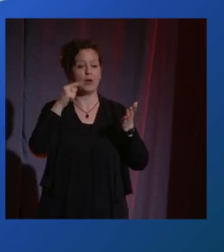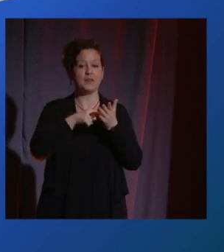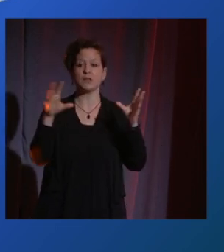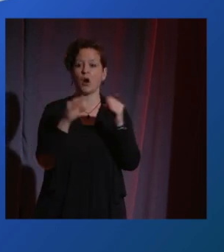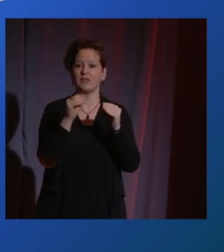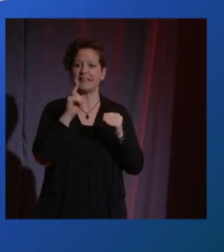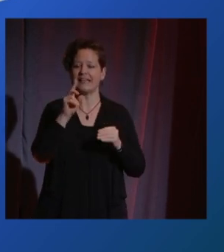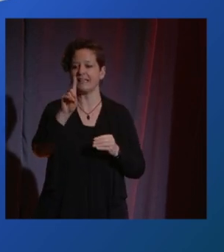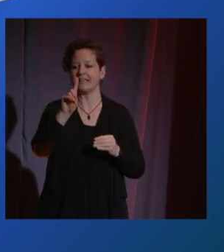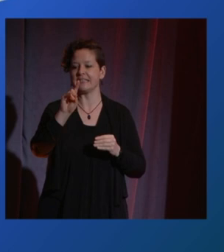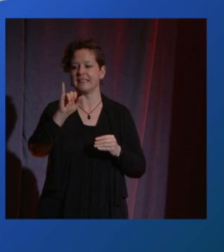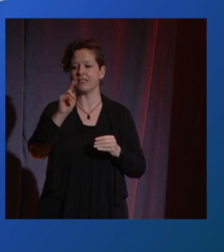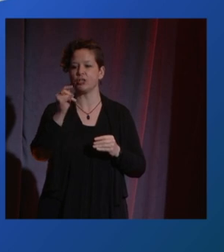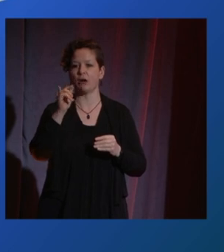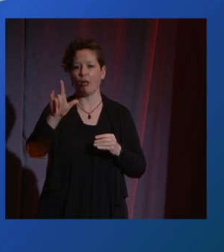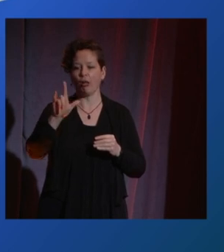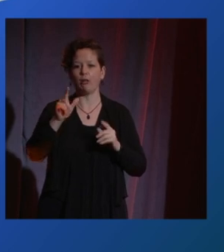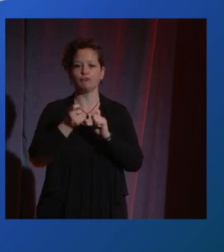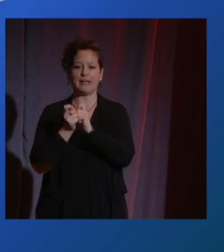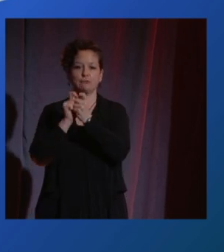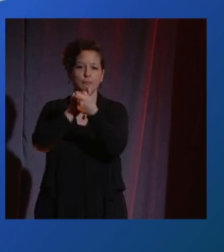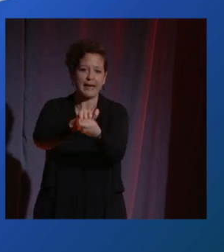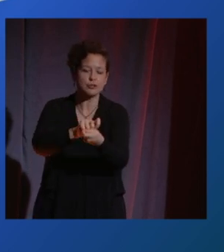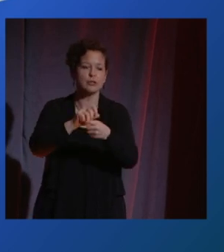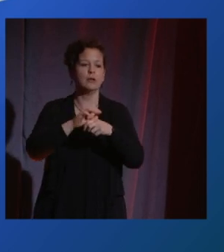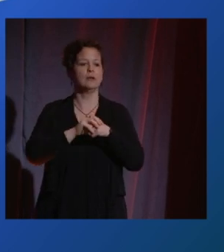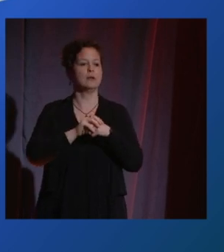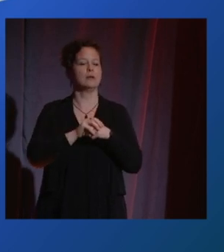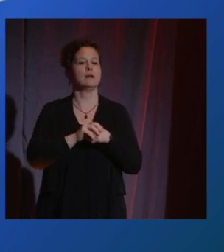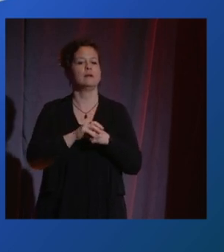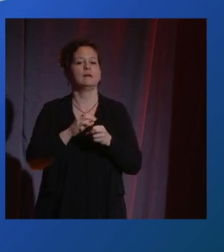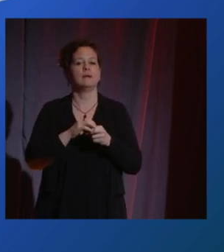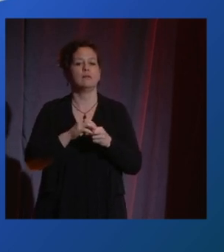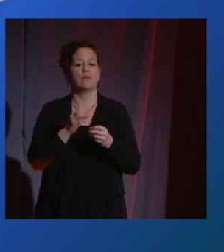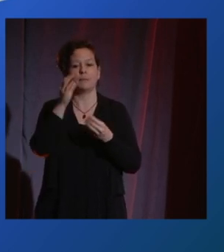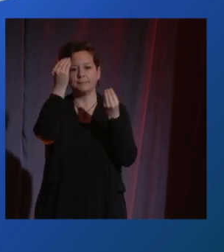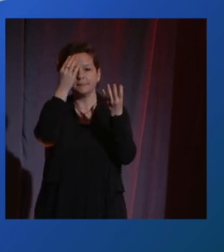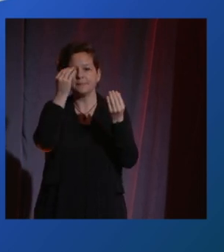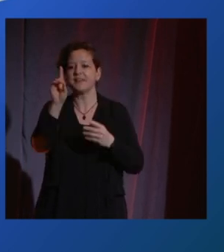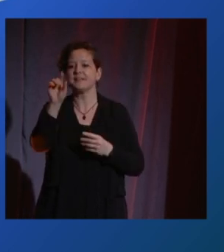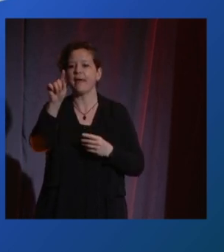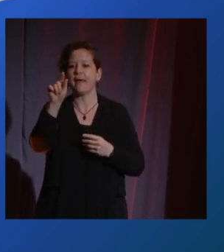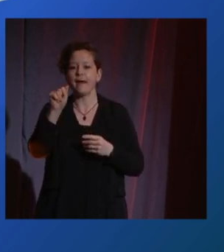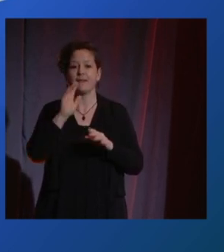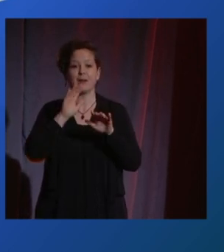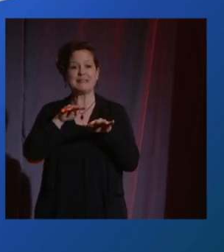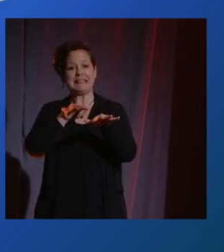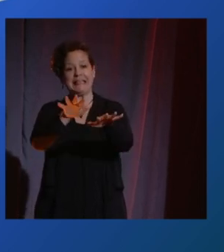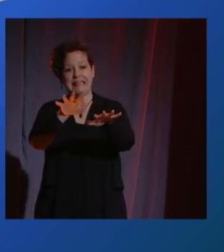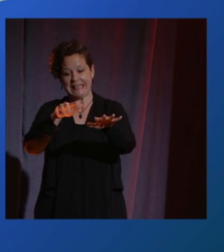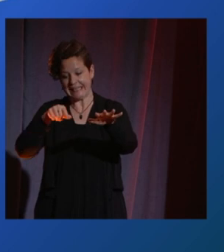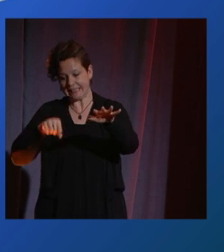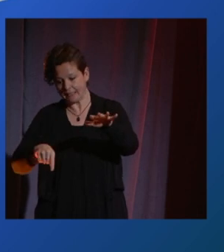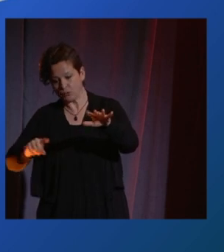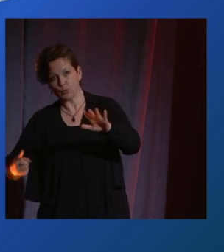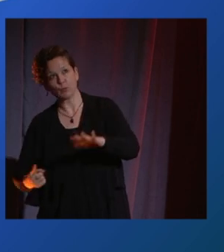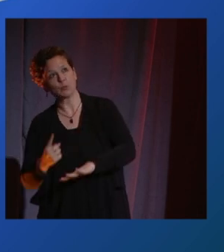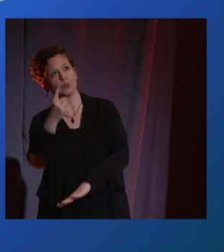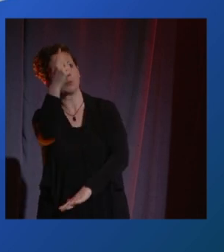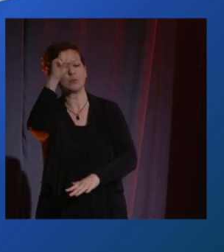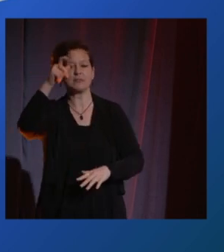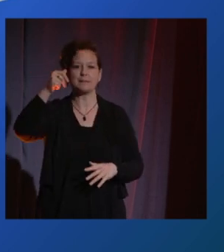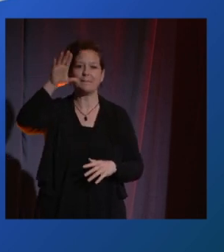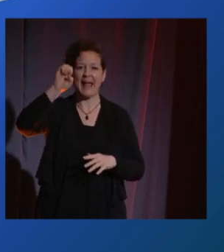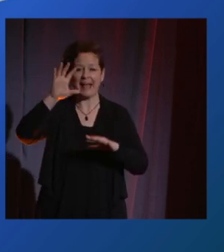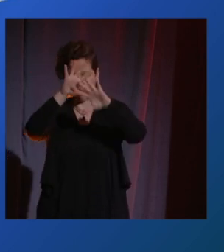transformation the world of data from C to space so I'm wondering if we can share especially you know with this